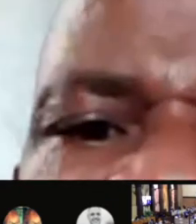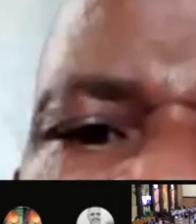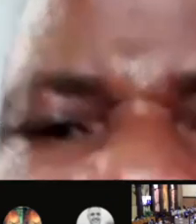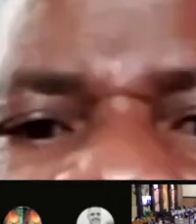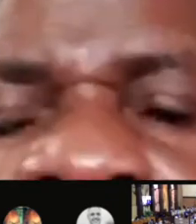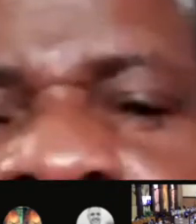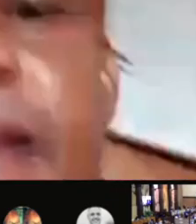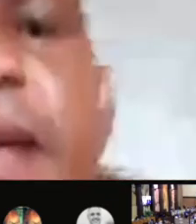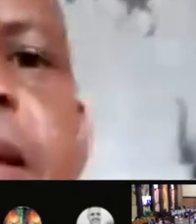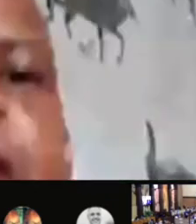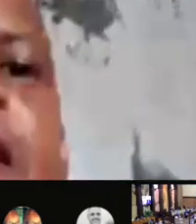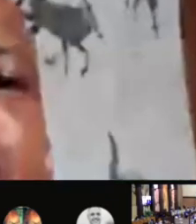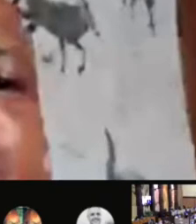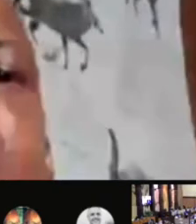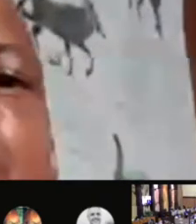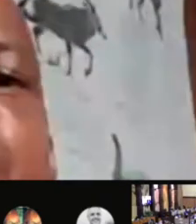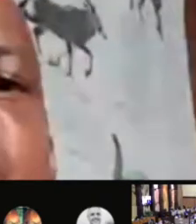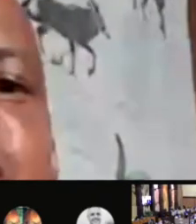Likomanis.